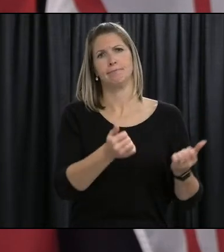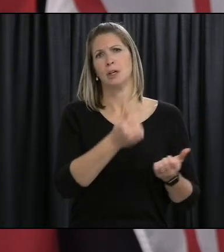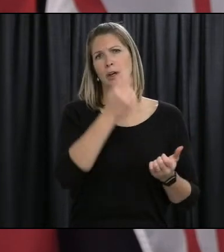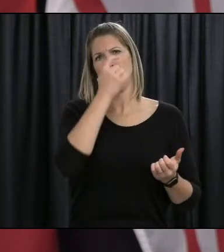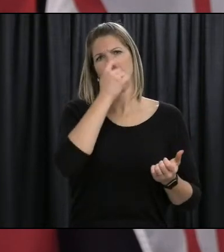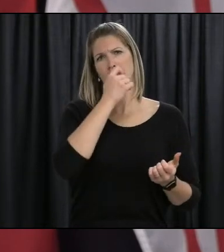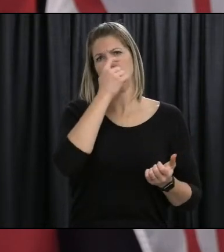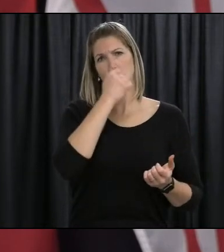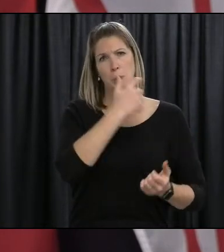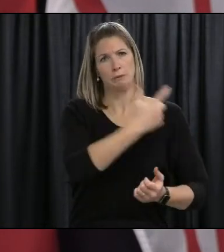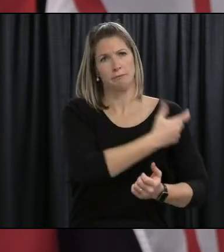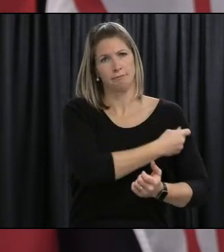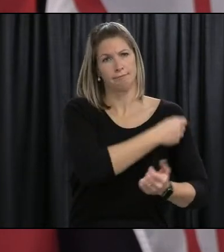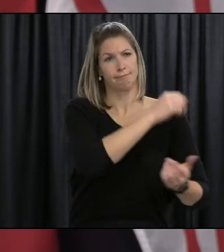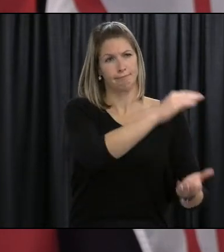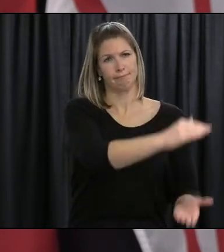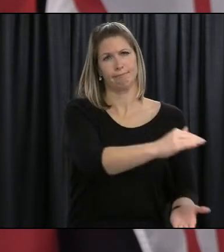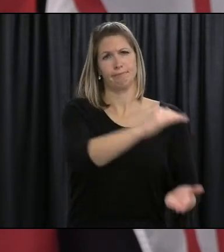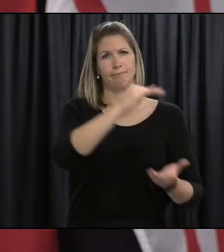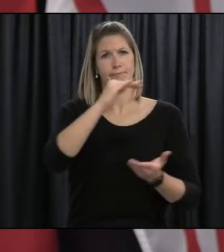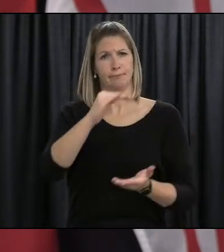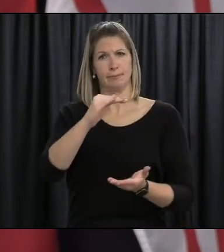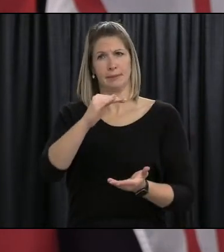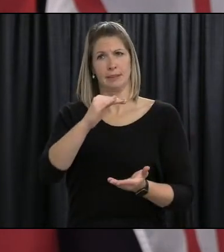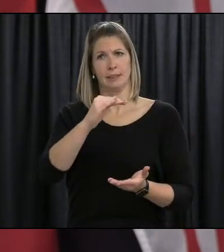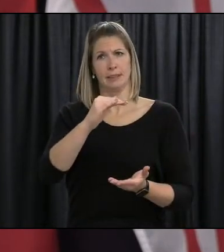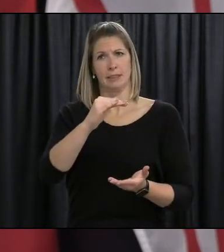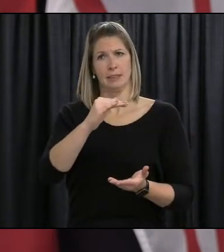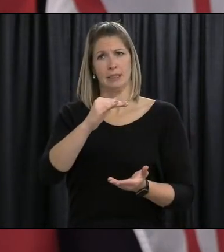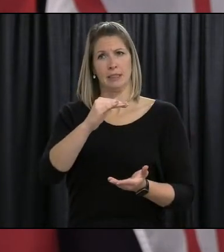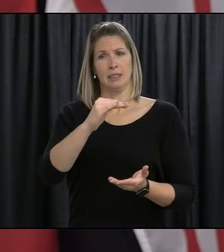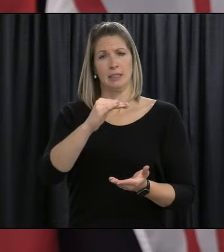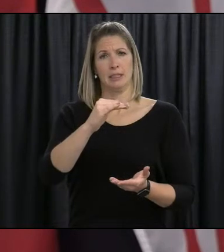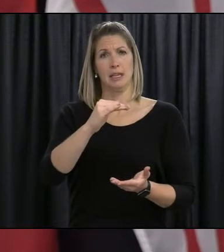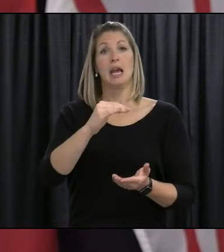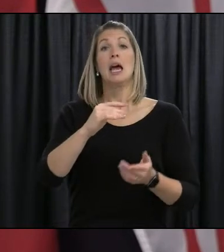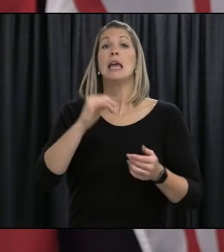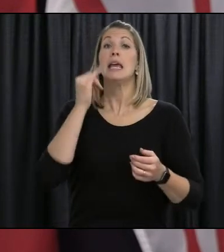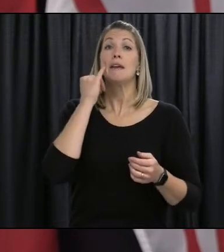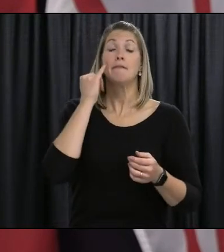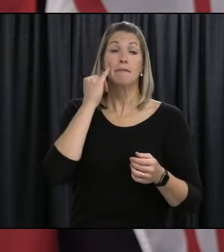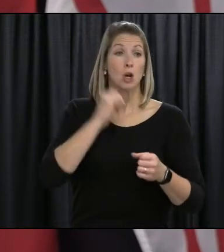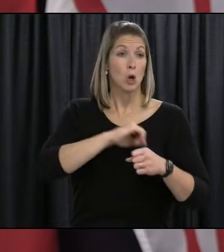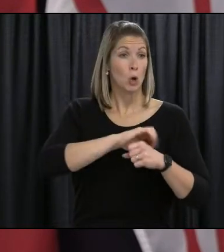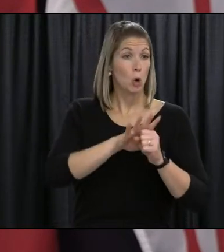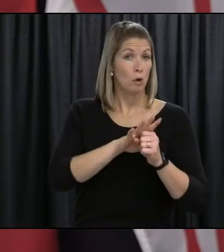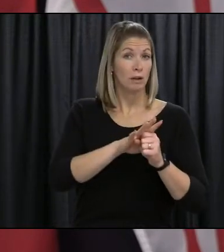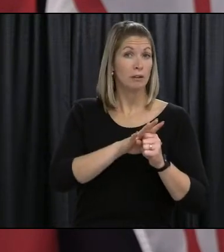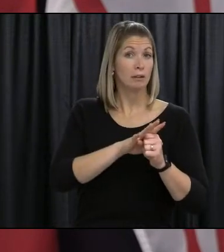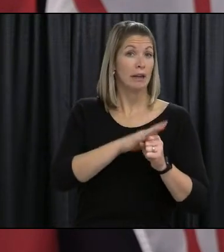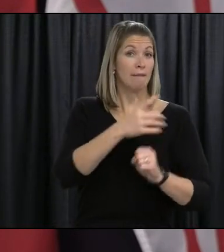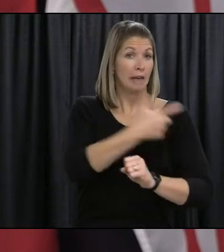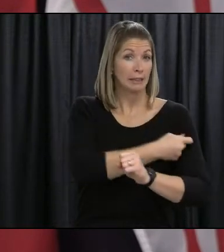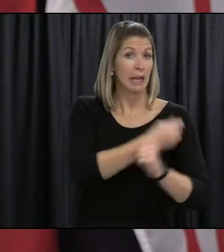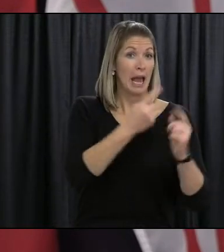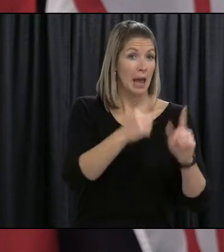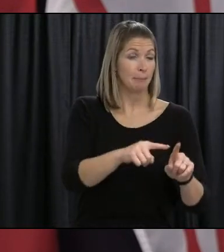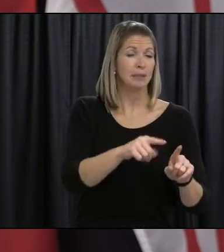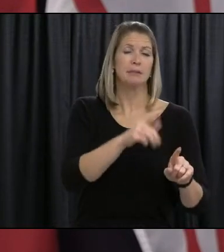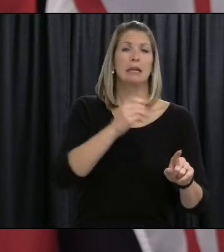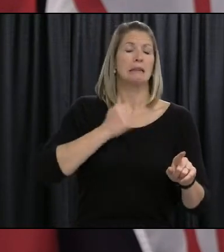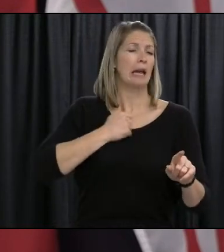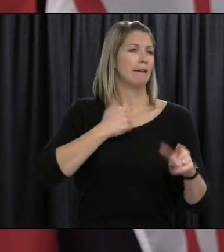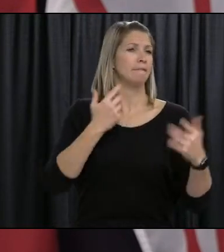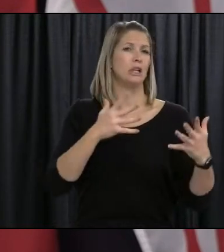sufficient supplies of vaccine should each of those sources prove out. I think the national mechanism has done